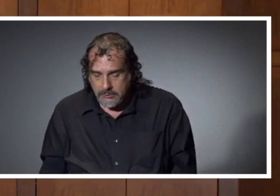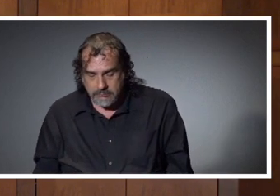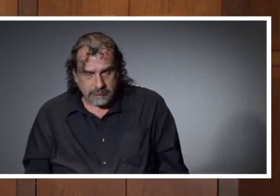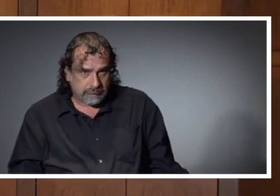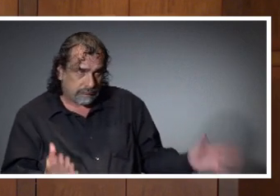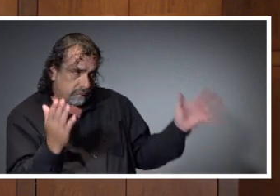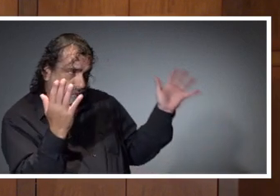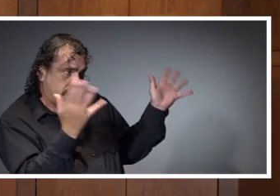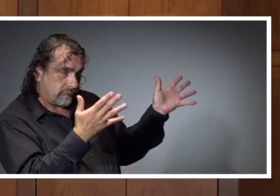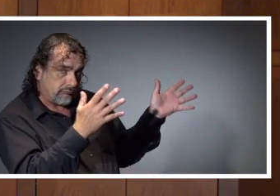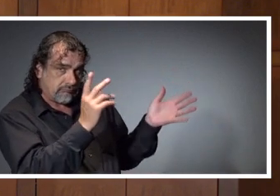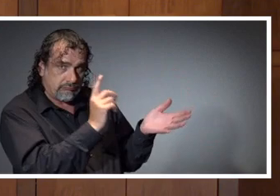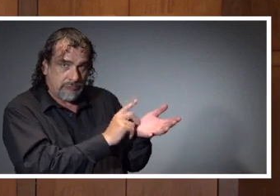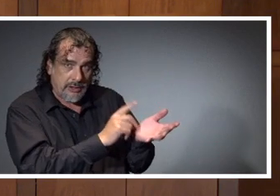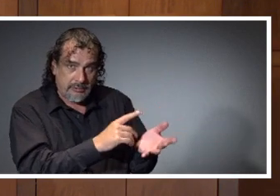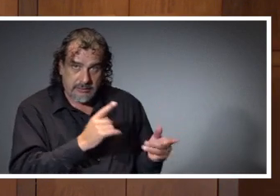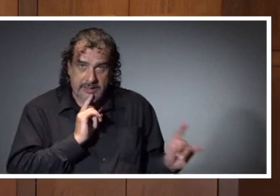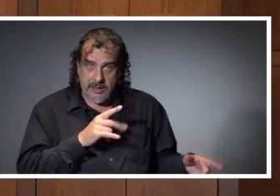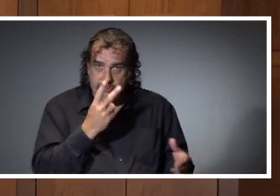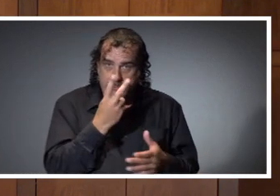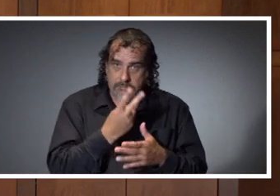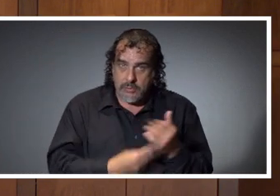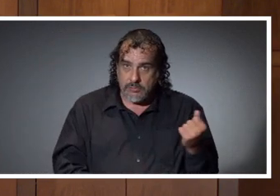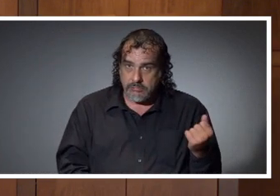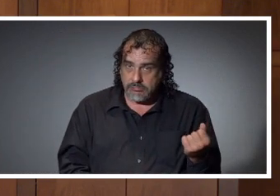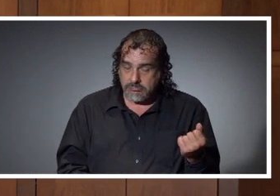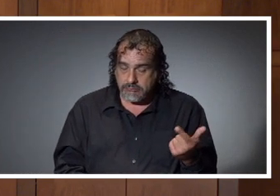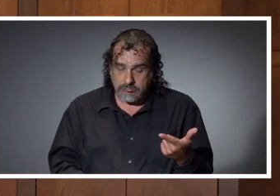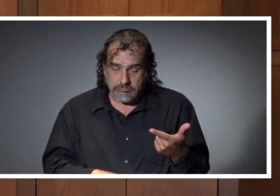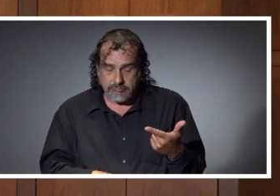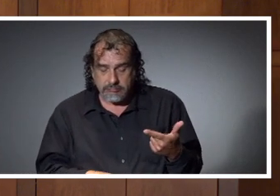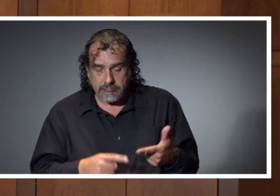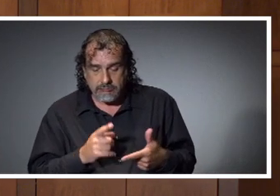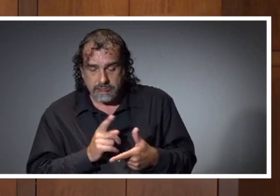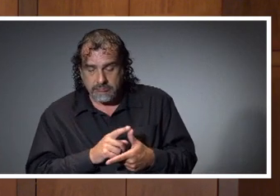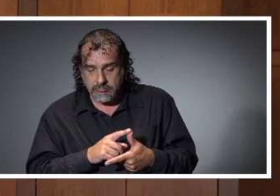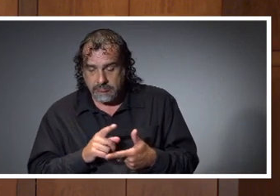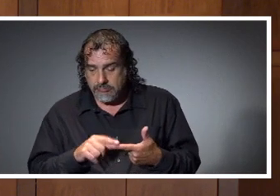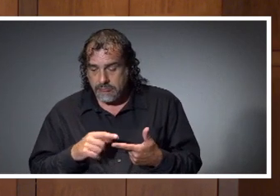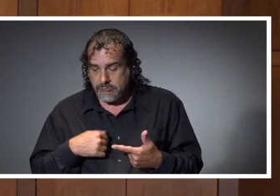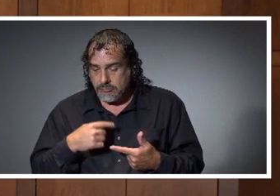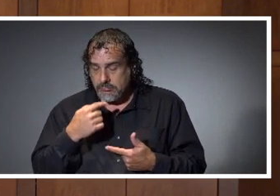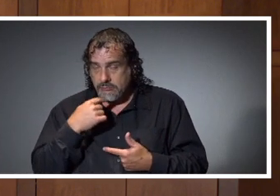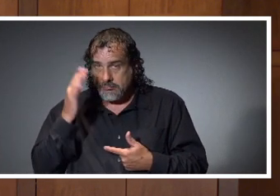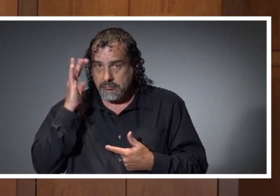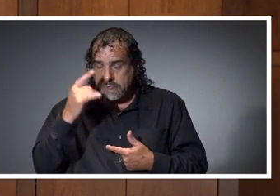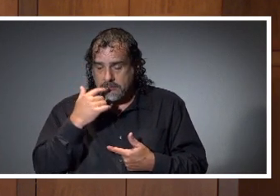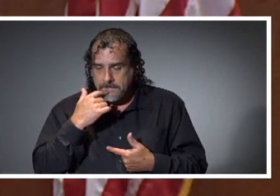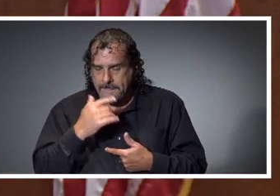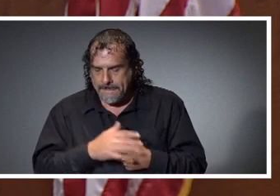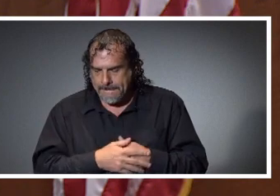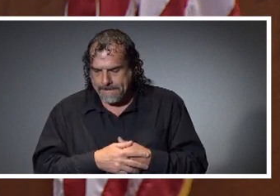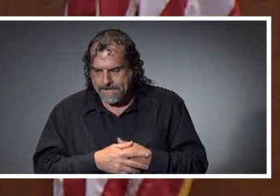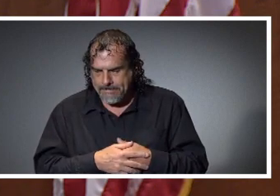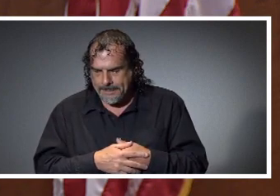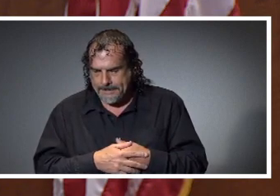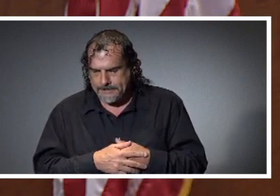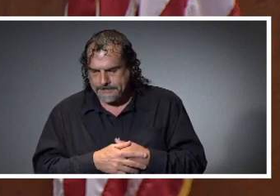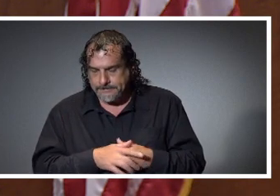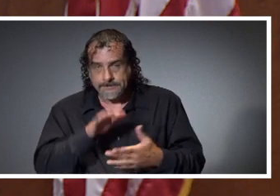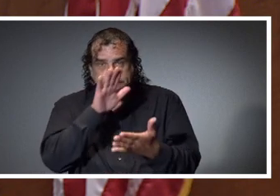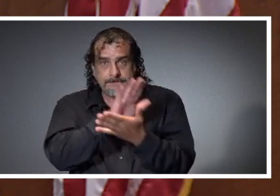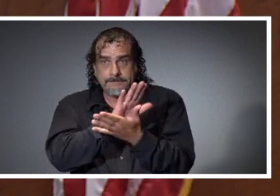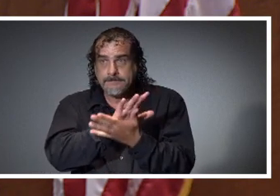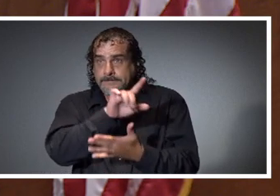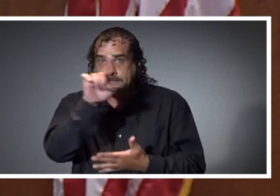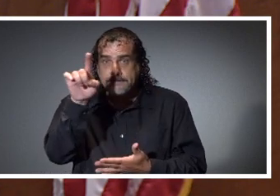Dobbs fully answer both of those questions, particularly the second one. But I would just simply say, with respect to the schools, we do